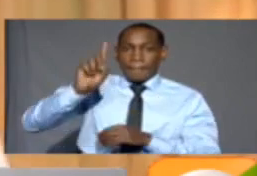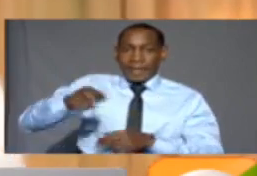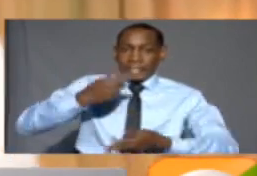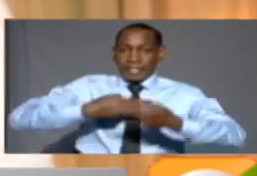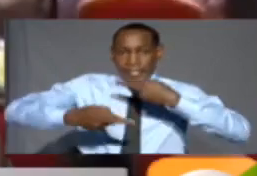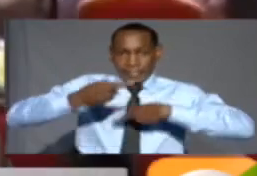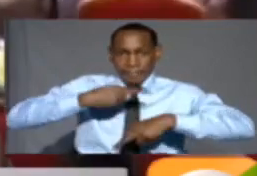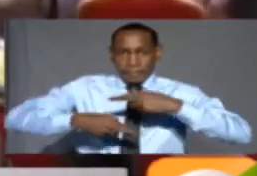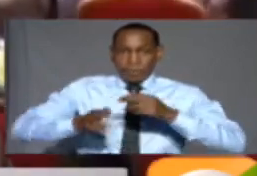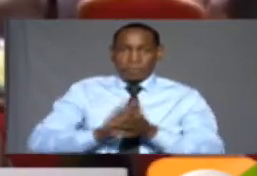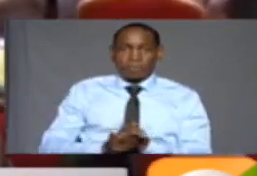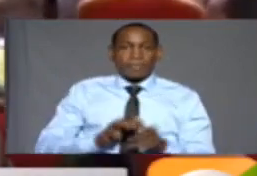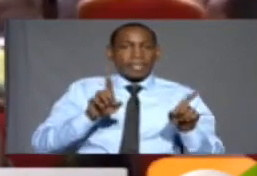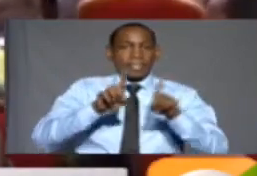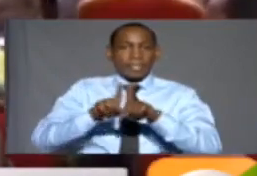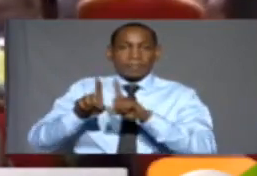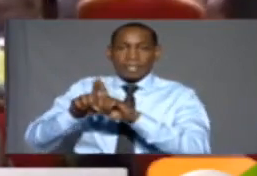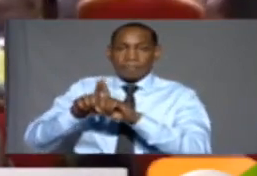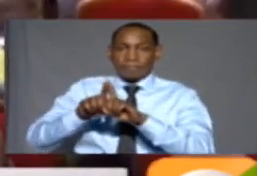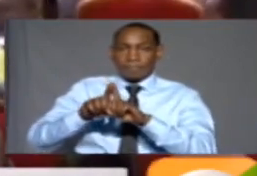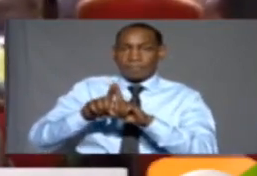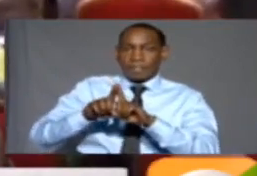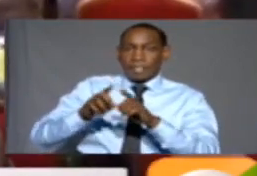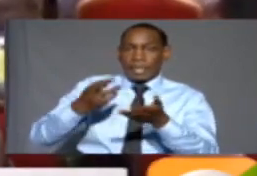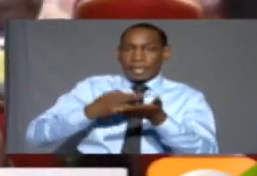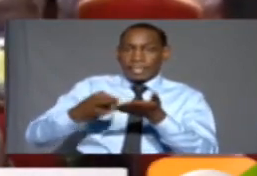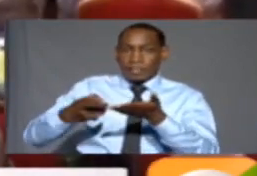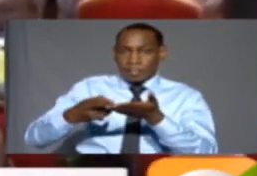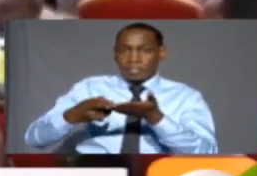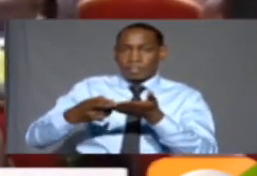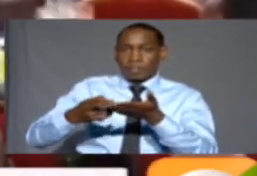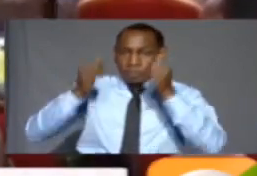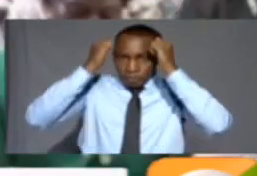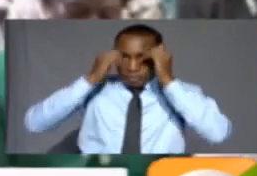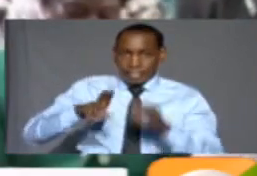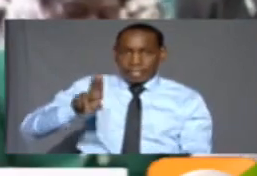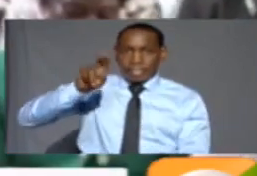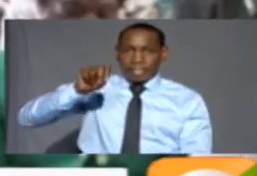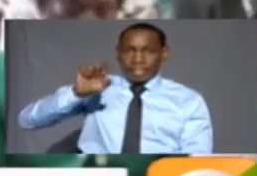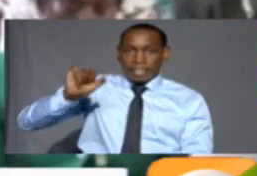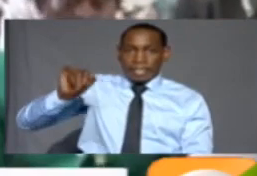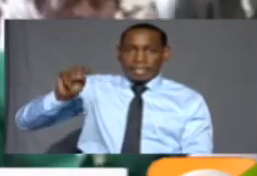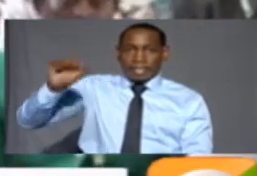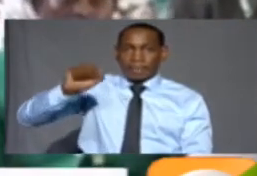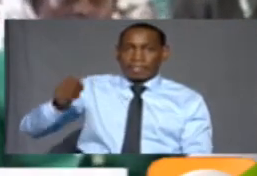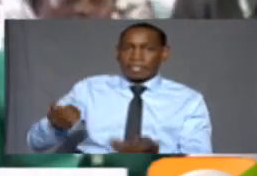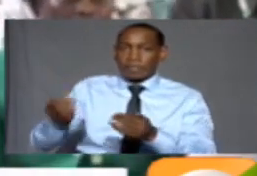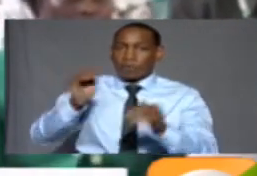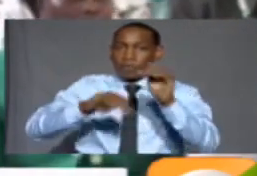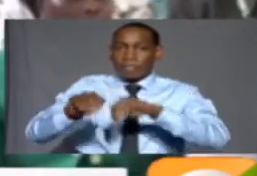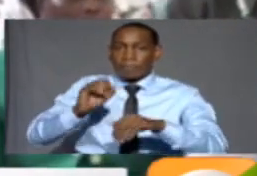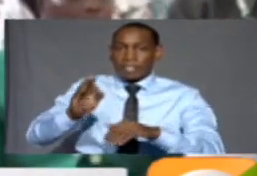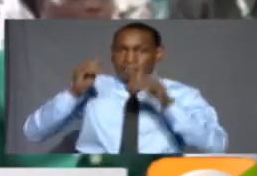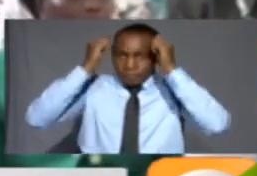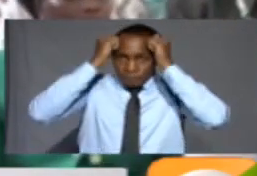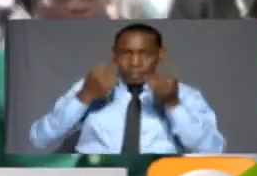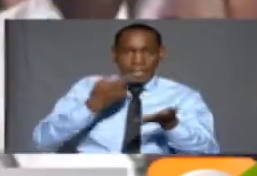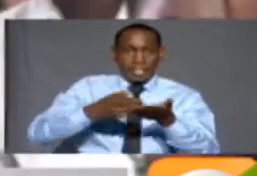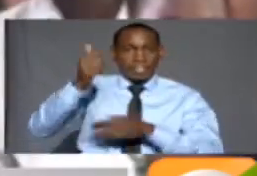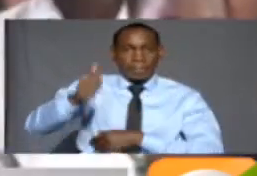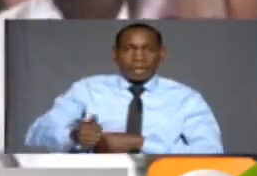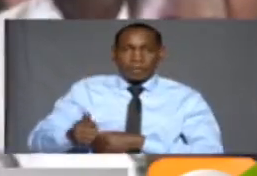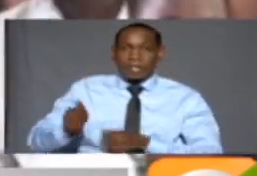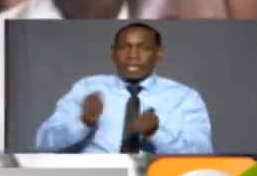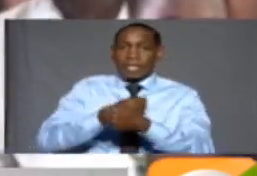reviewed. Kando na hilo, mfumo wa usajili wa wanafunzi NEMIS umechangia hili. Endapo mwanafunzi hajaweza kusajiliwa, hawezi